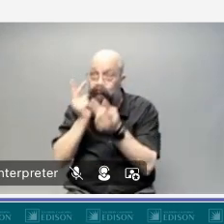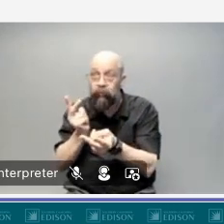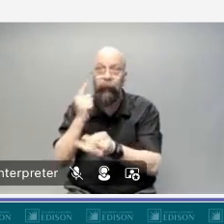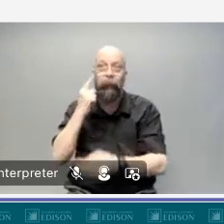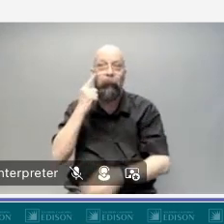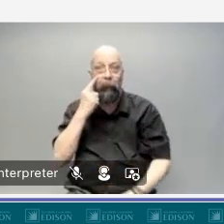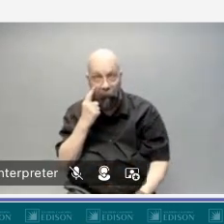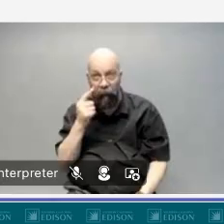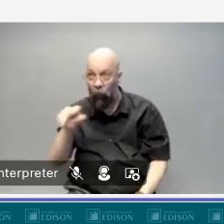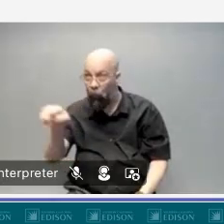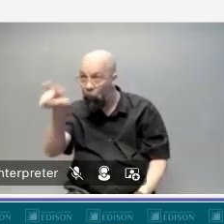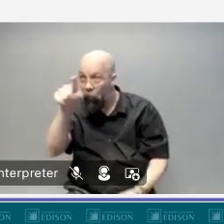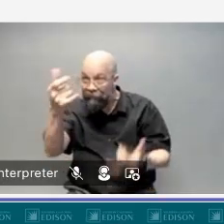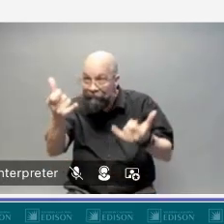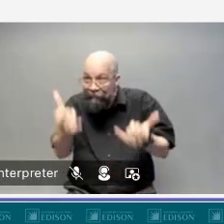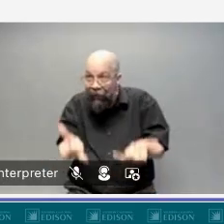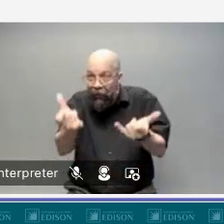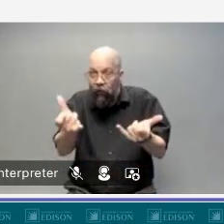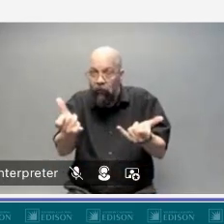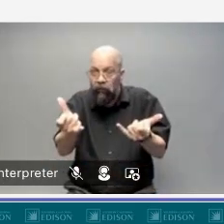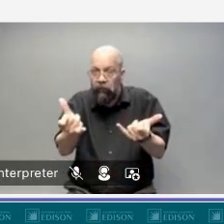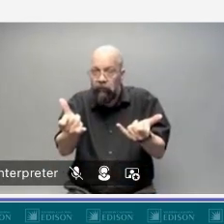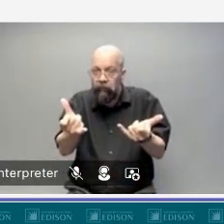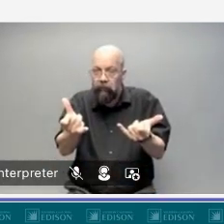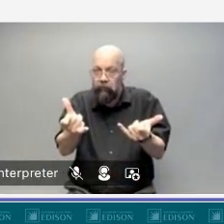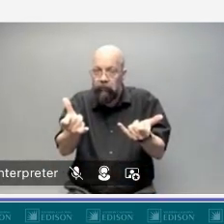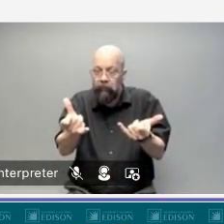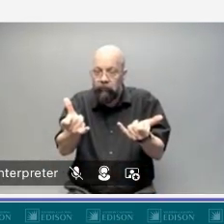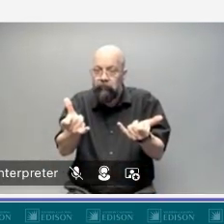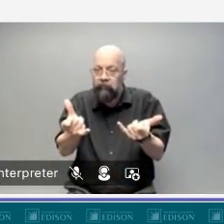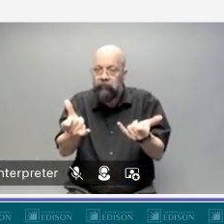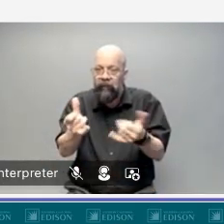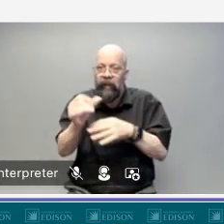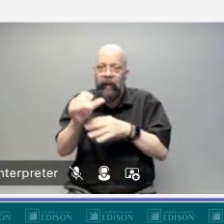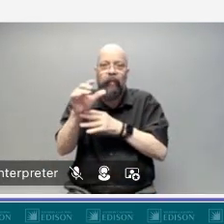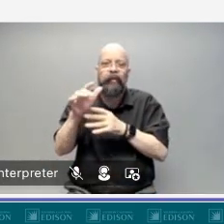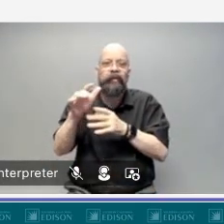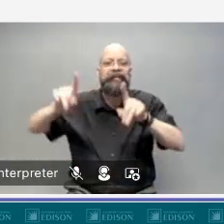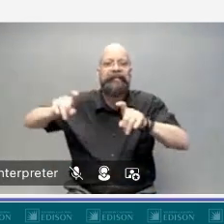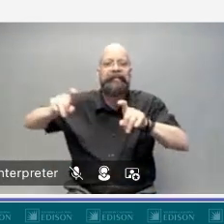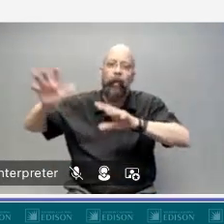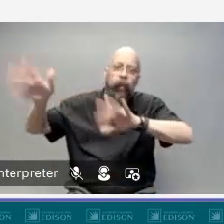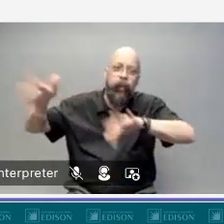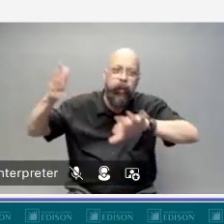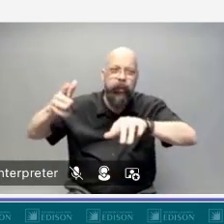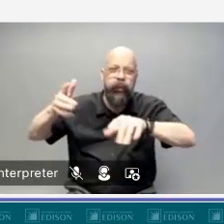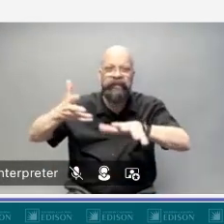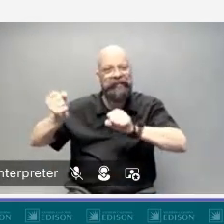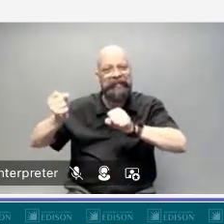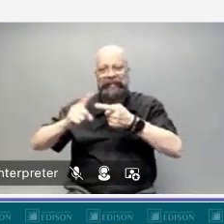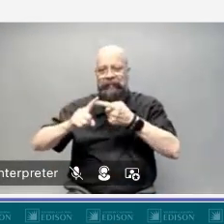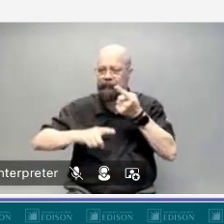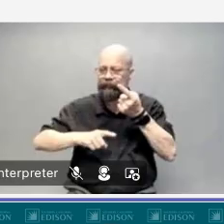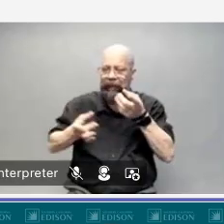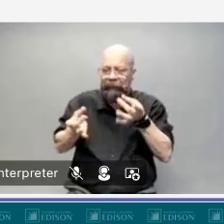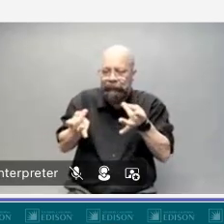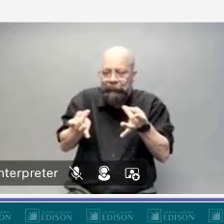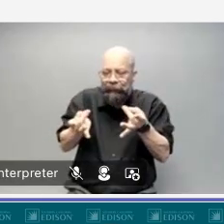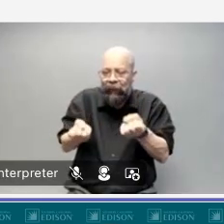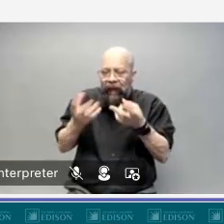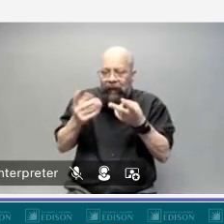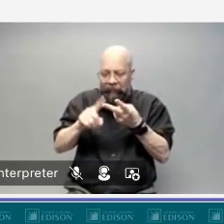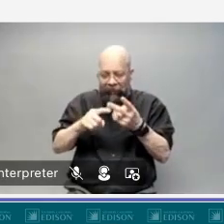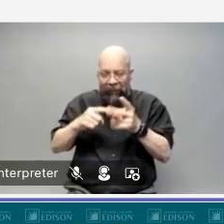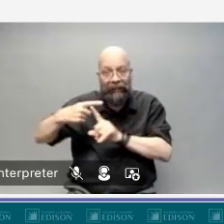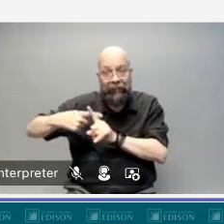happening right now. And so those weather stations monitor wind speed, relative humidity, temperature every 10 minutes.